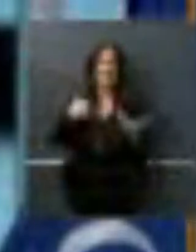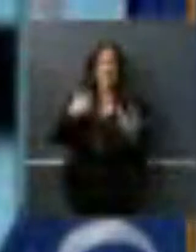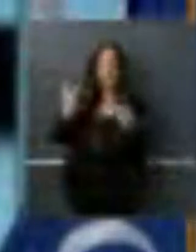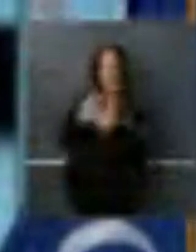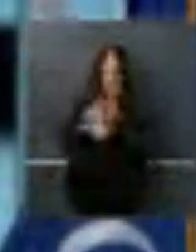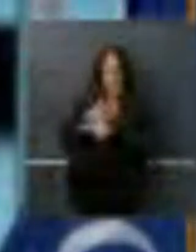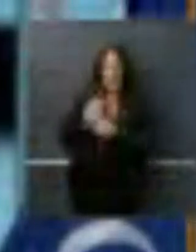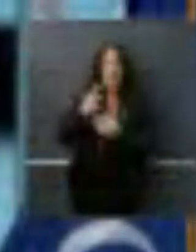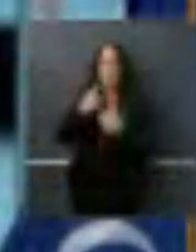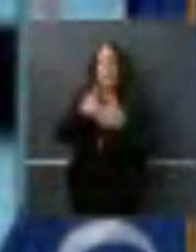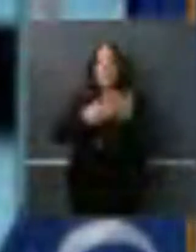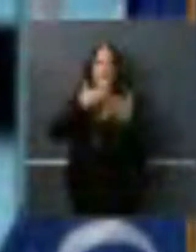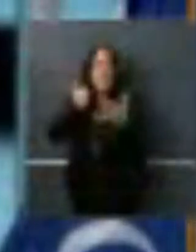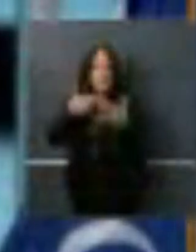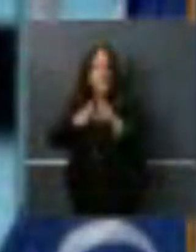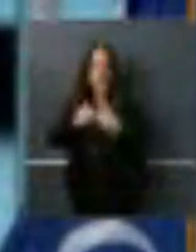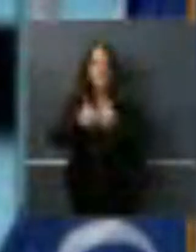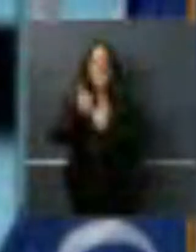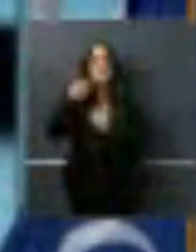40.